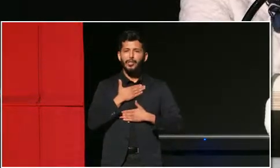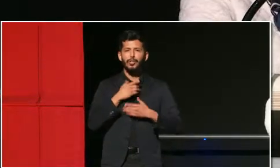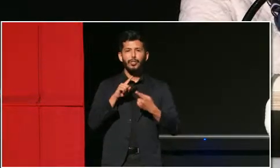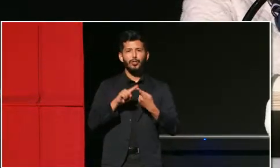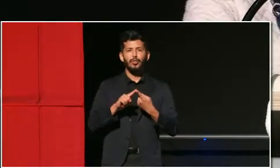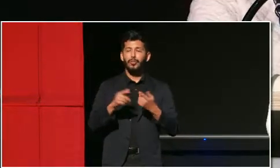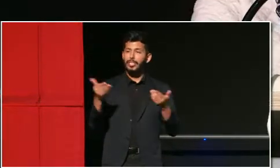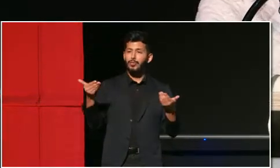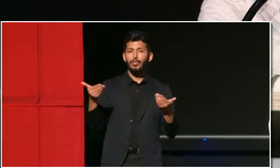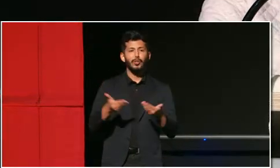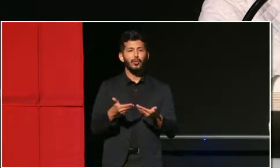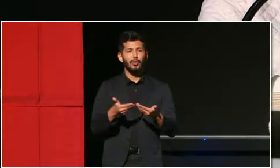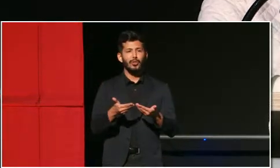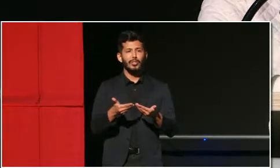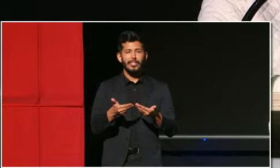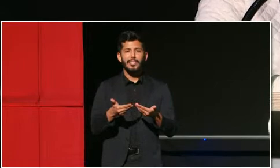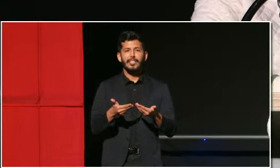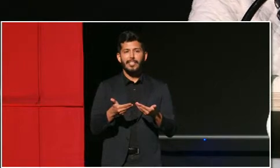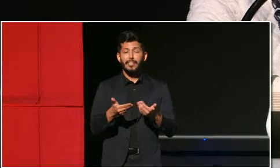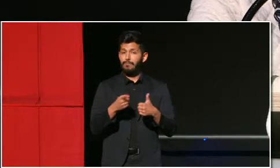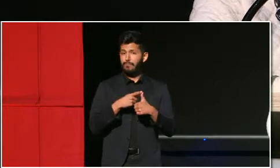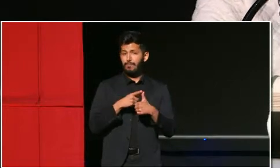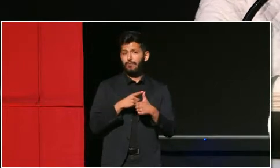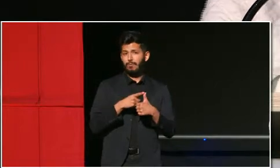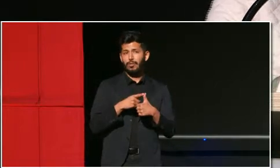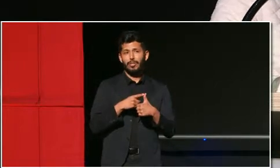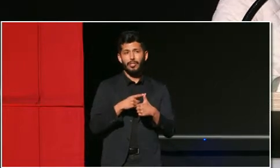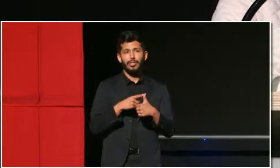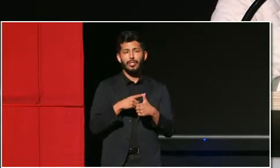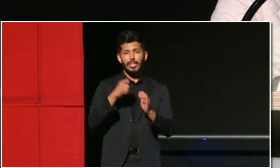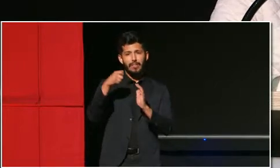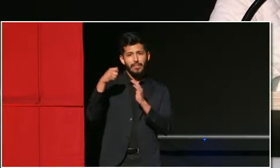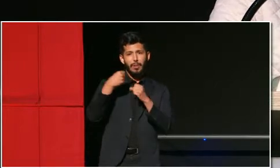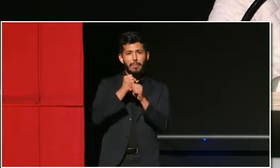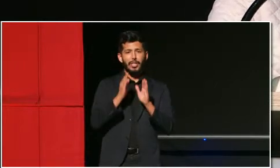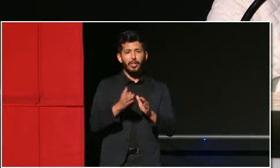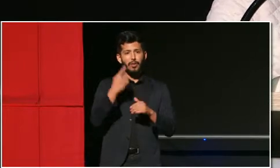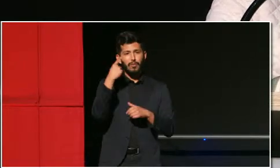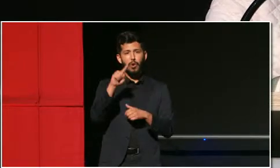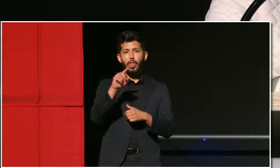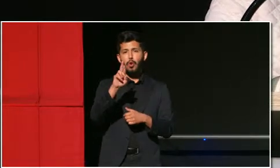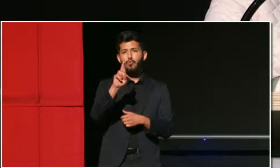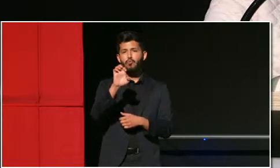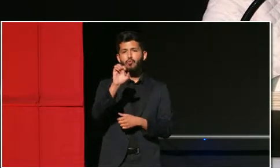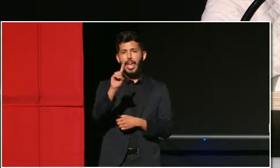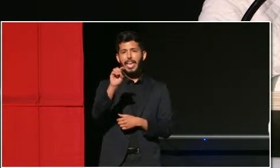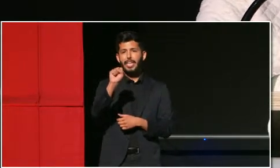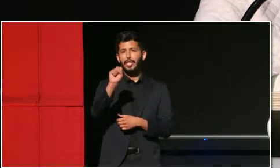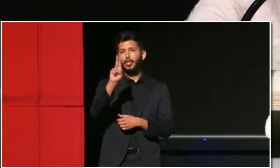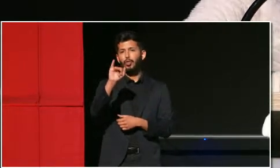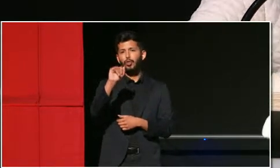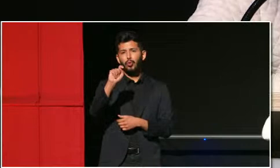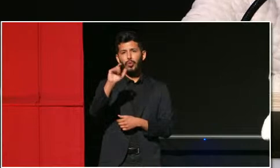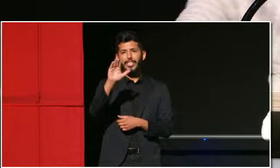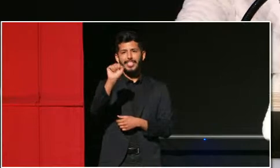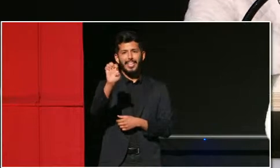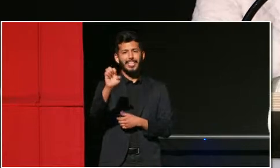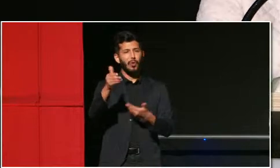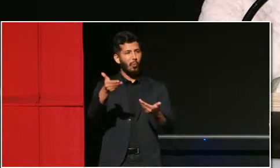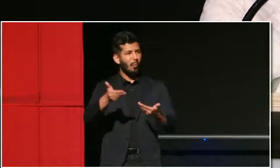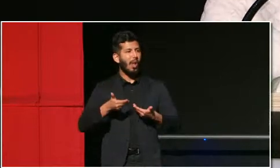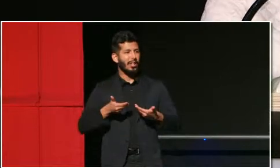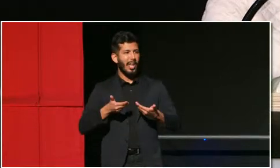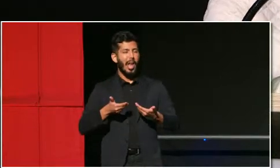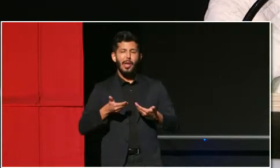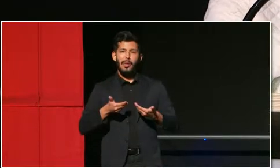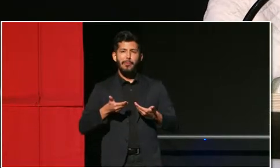to introduce, first of all, the filmmaker for The Red Suitcase. Please help me welcome to